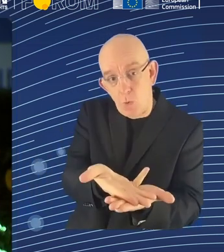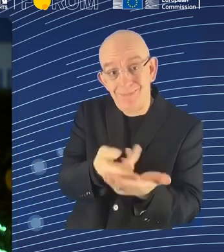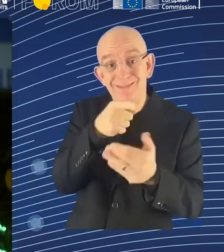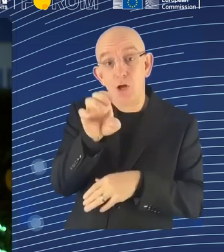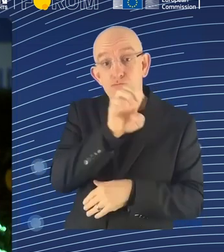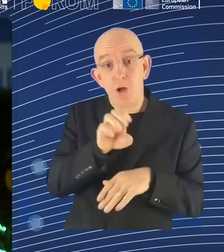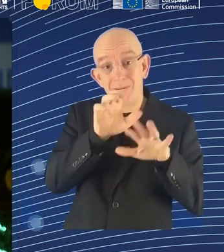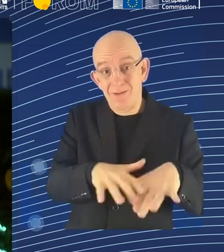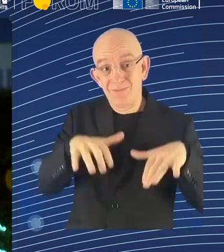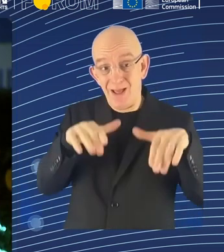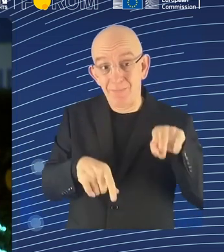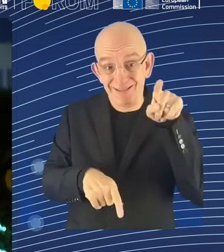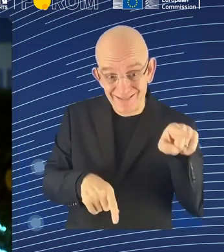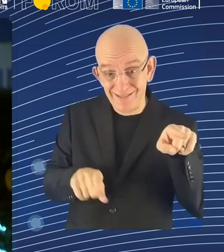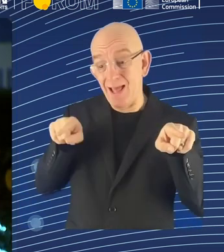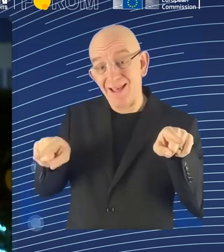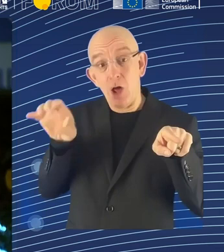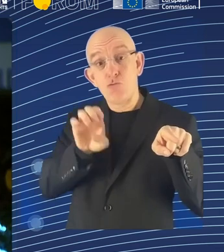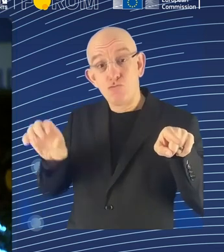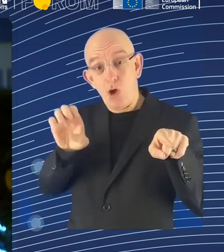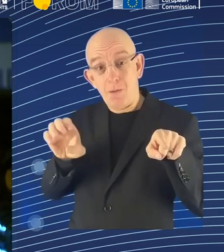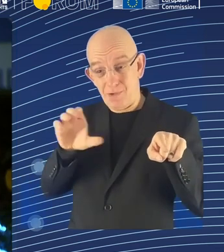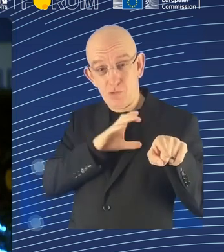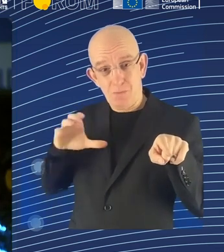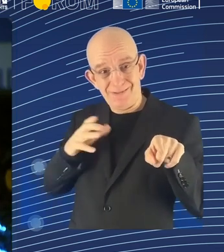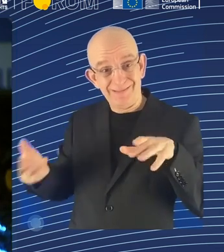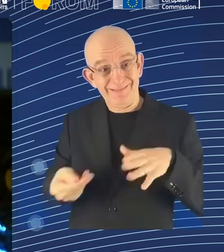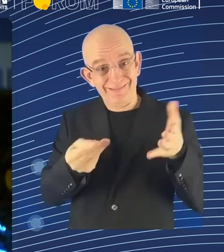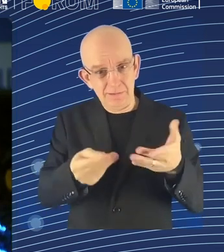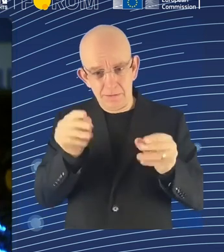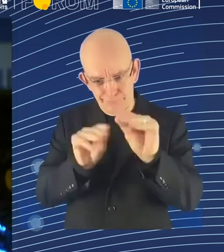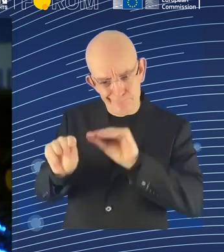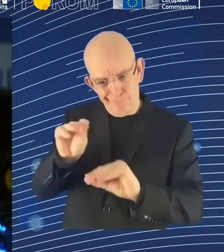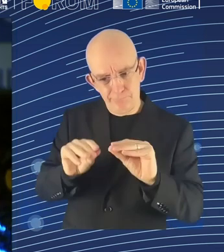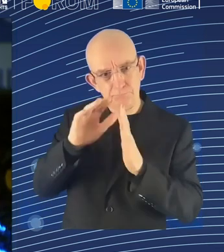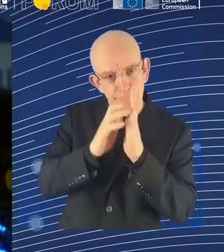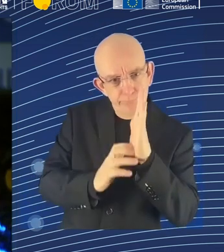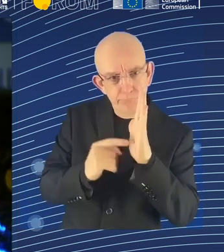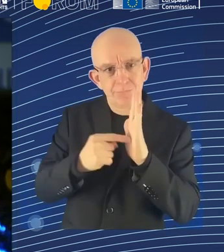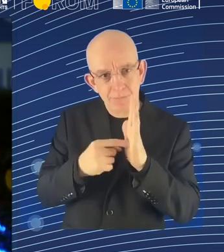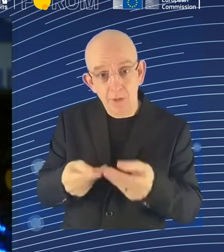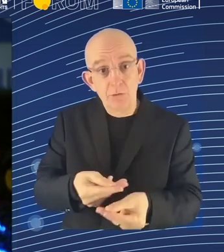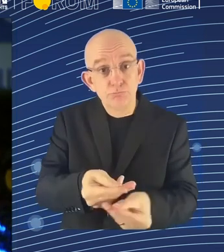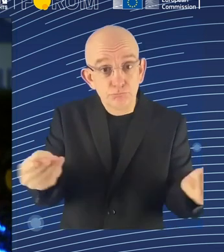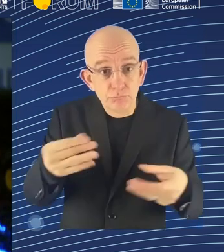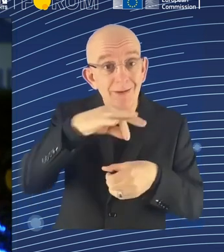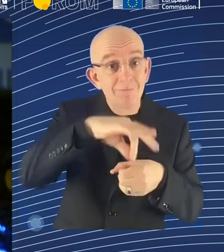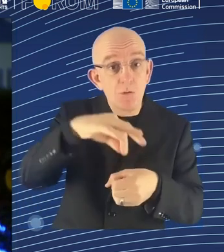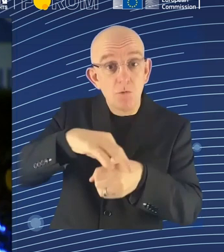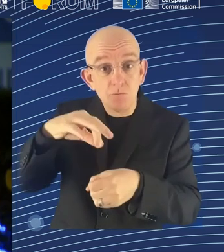on it. This was the case for the AI Act, which, as I said, is risk-based, meaning that it establishes levels of